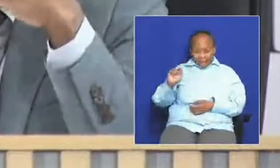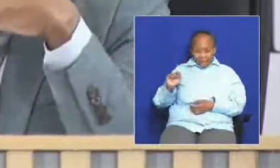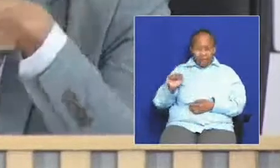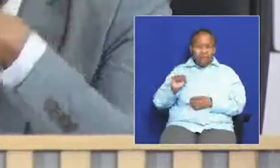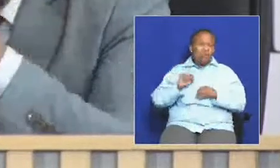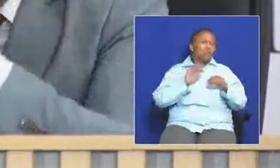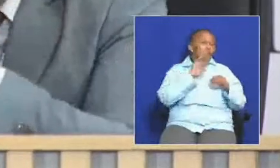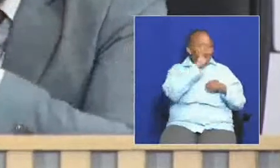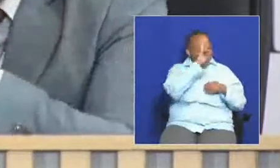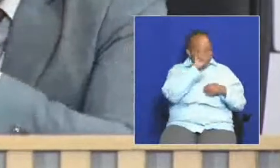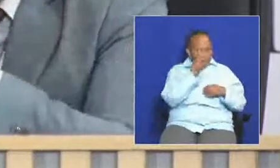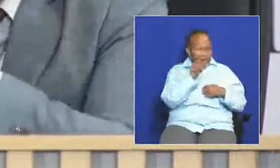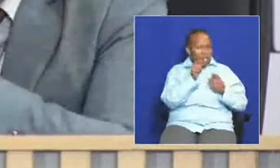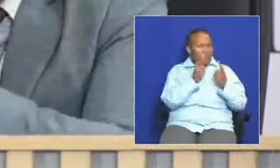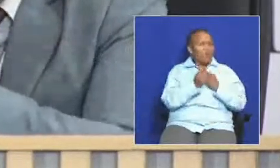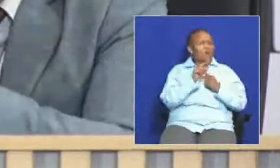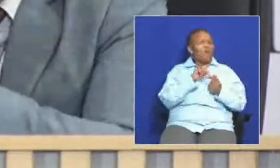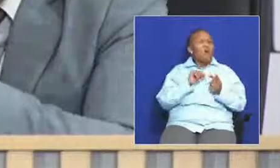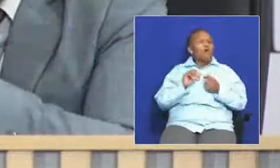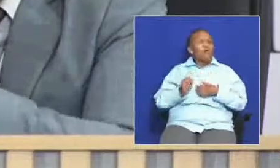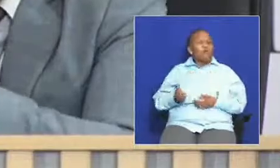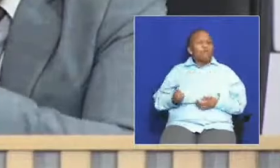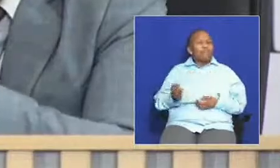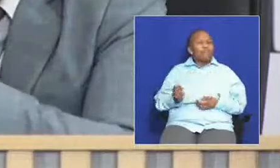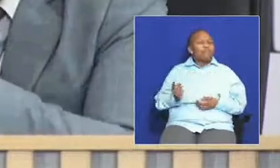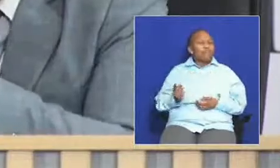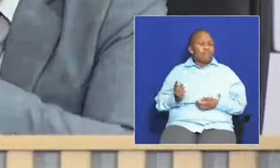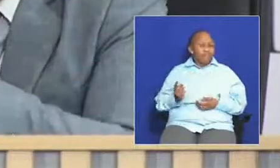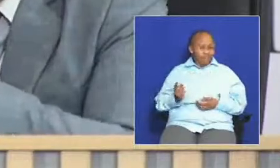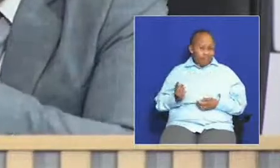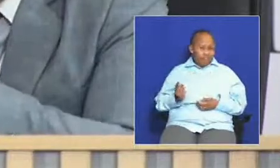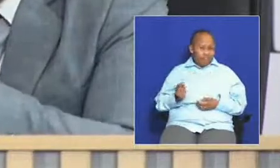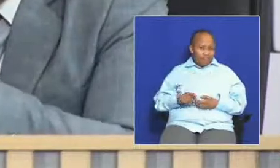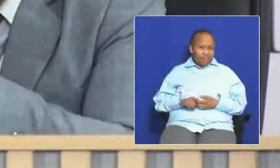saying I've done it. I'm saying according to the chat here, it shows that